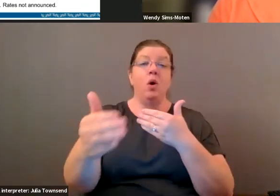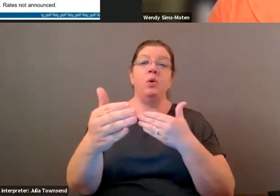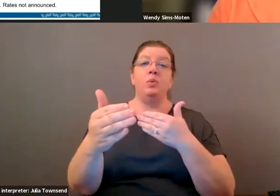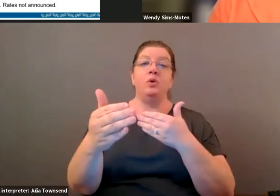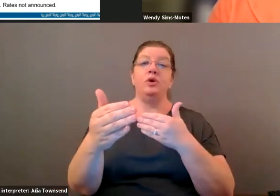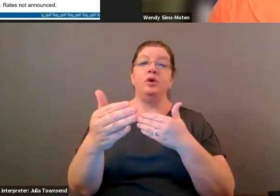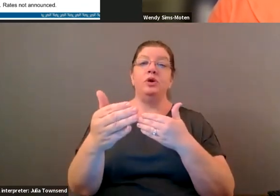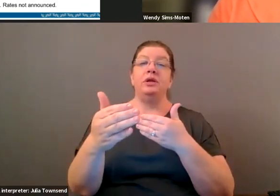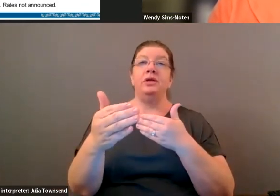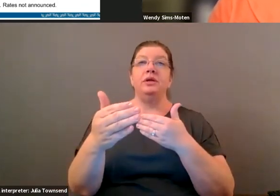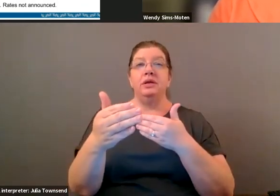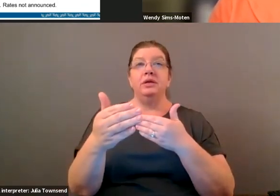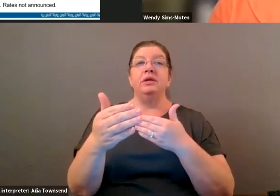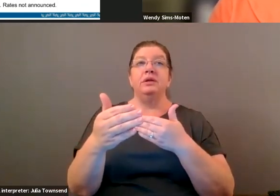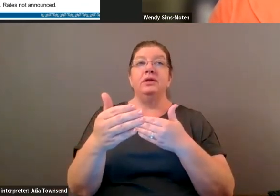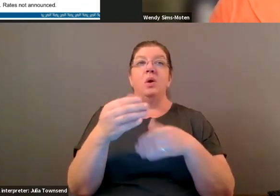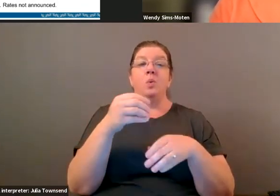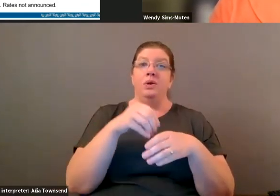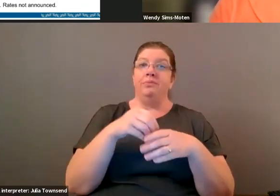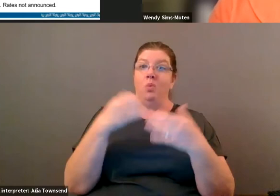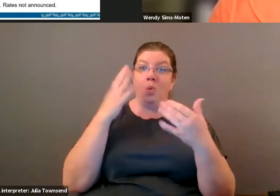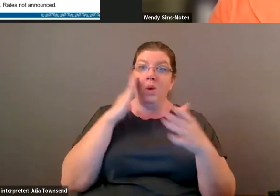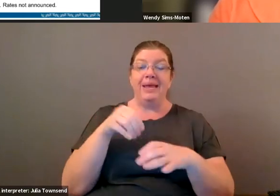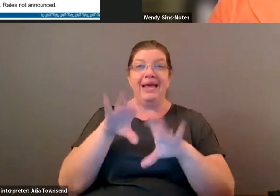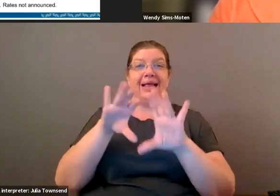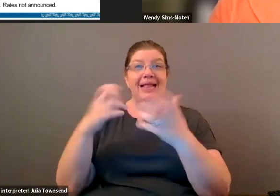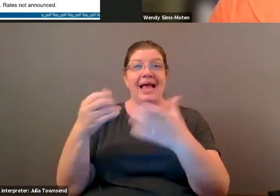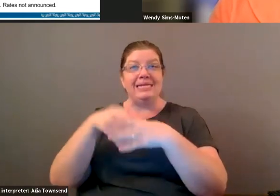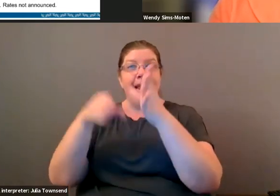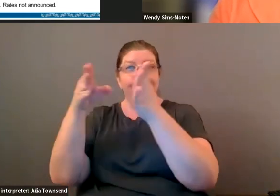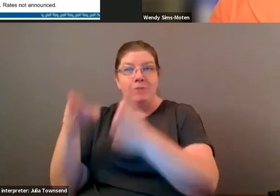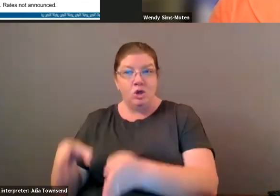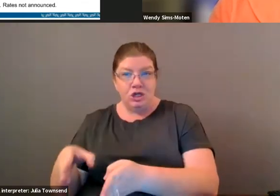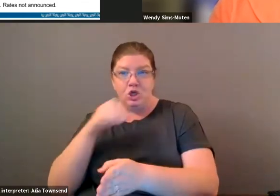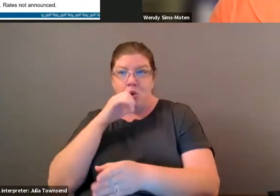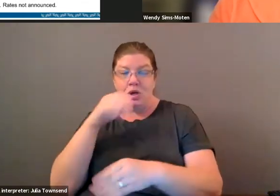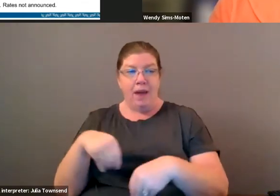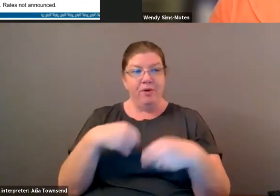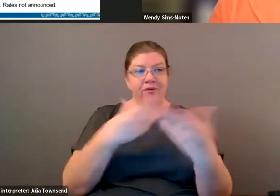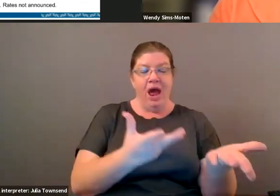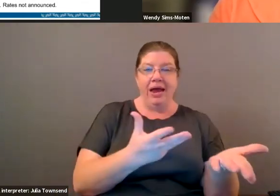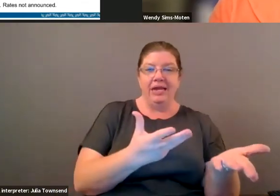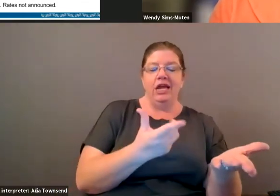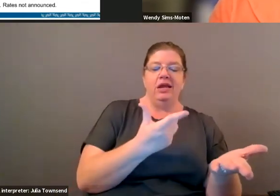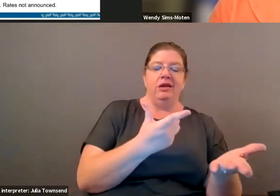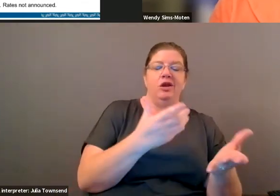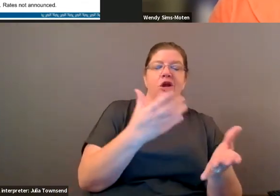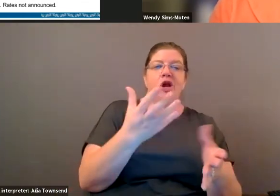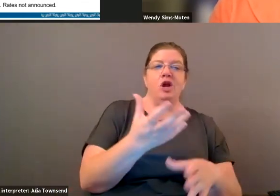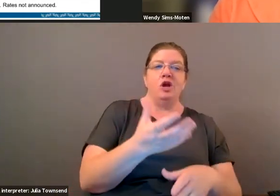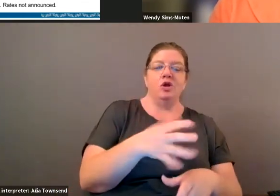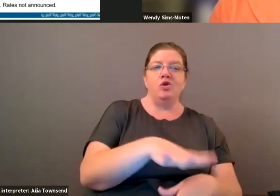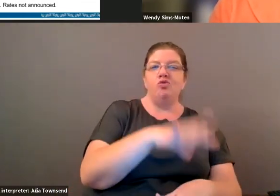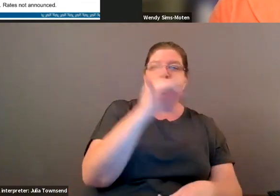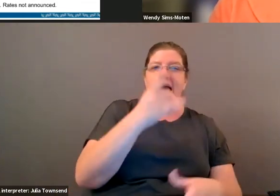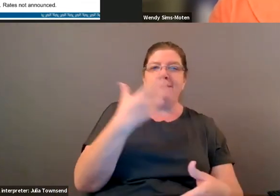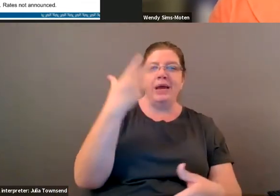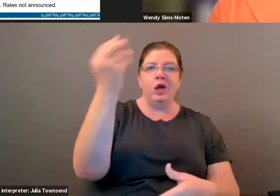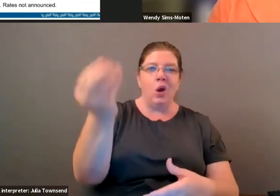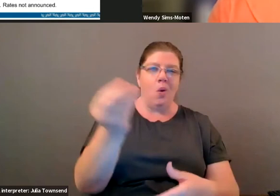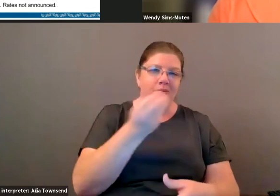are, you know, in person, so we're not providing the grab and go kind of thing.